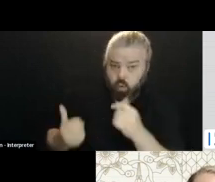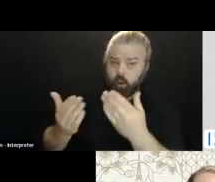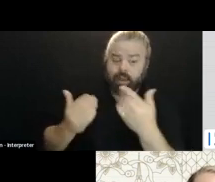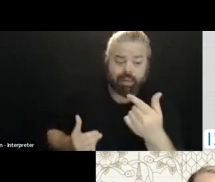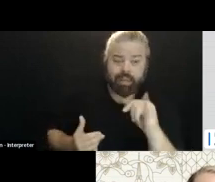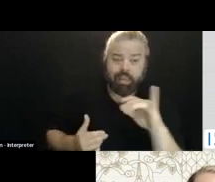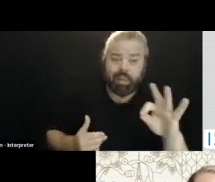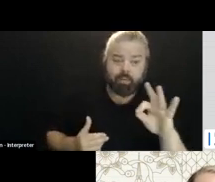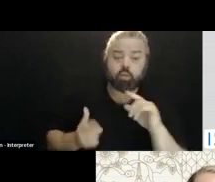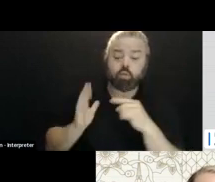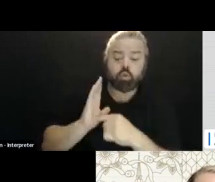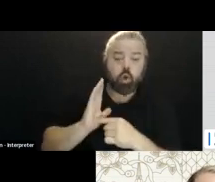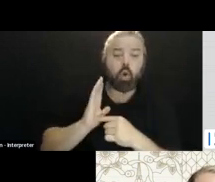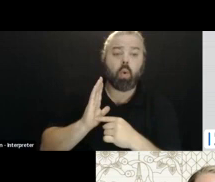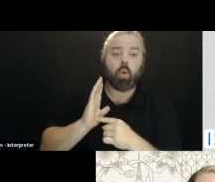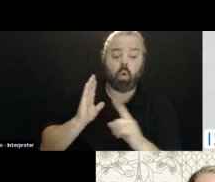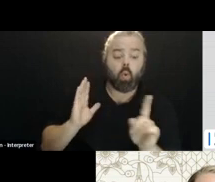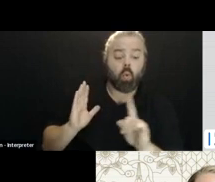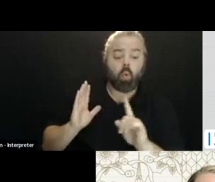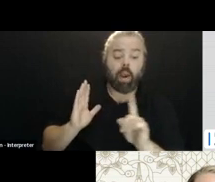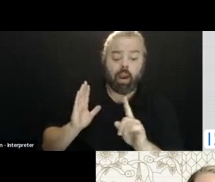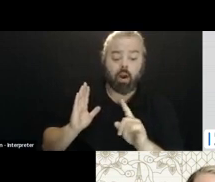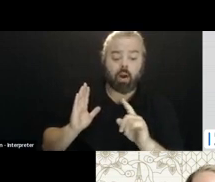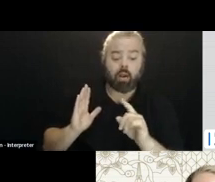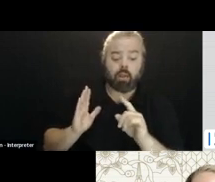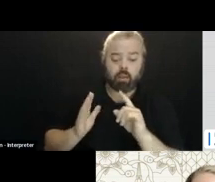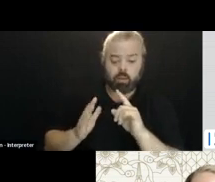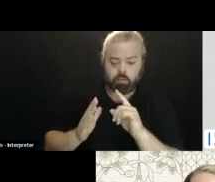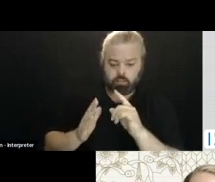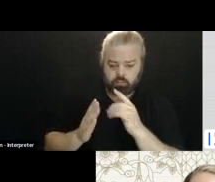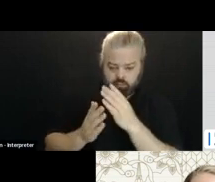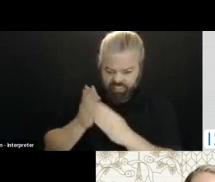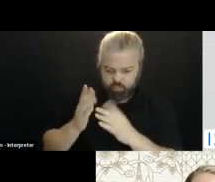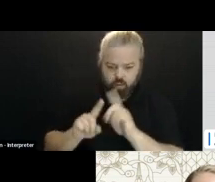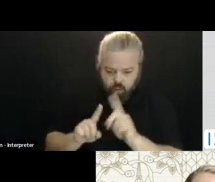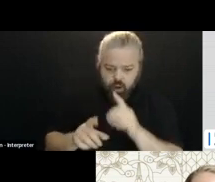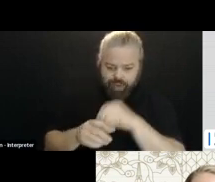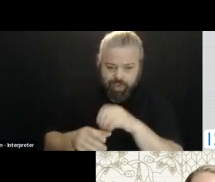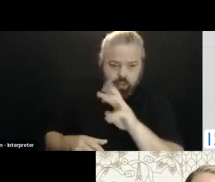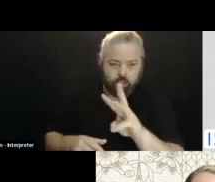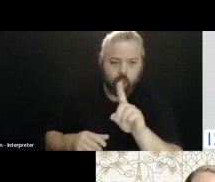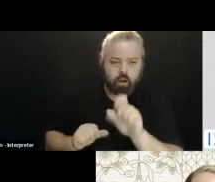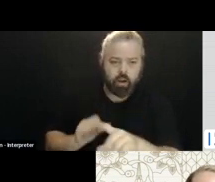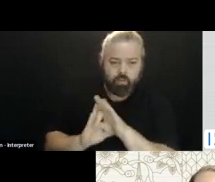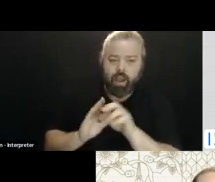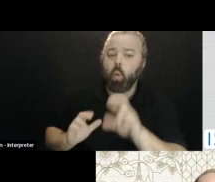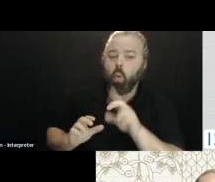show users where parts of a software are located, or would you rely on video or regular